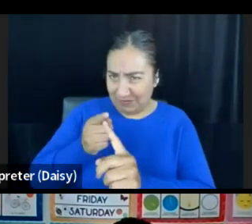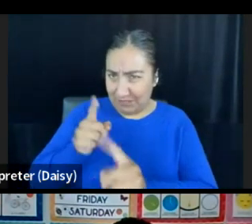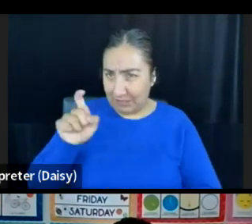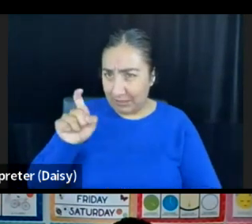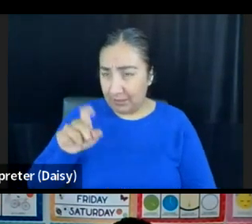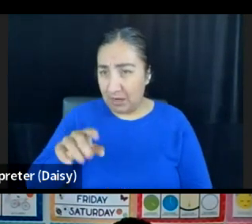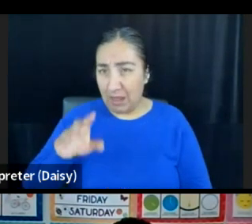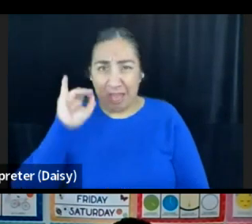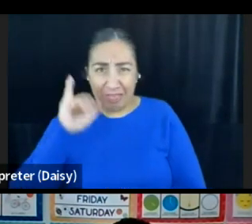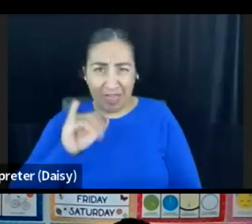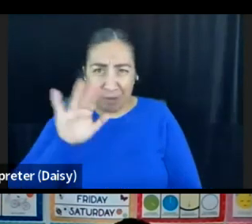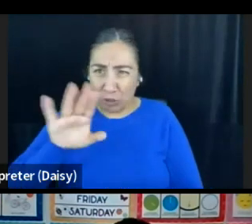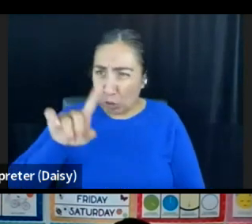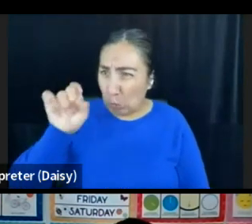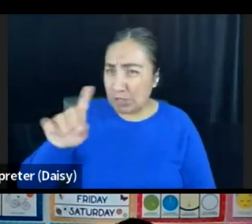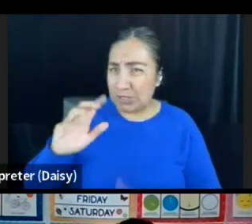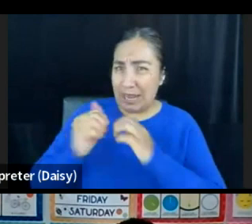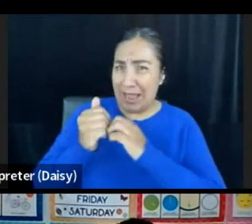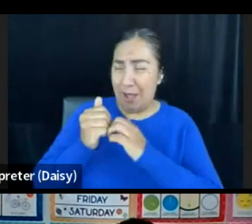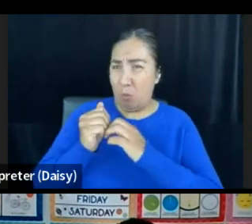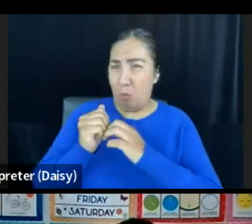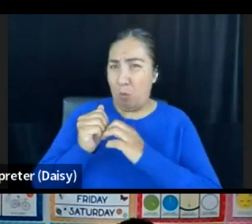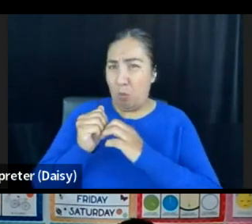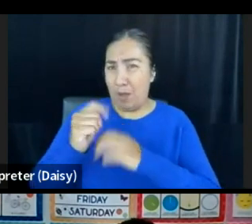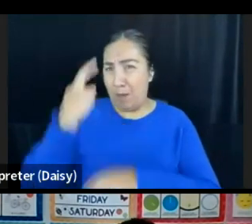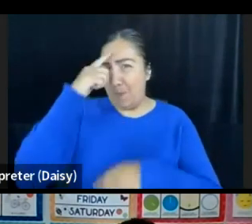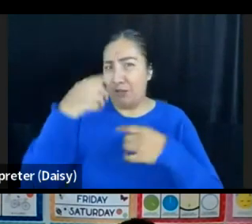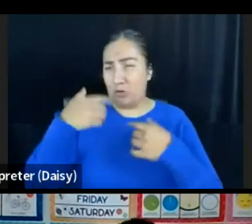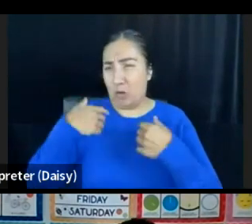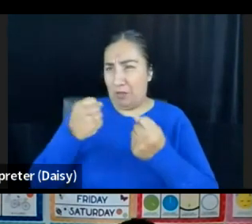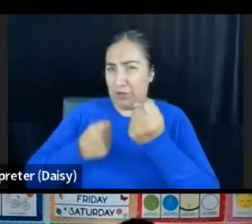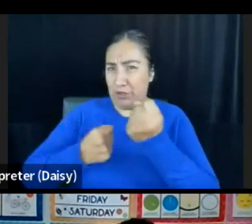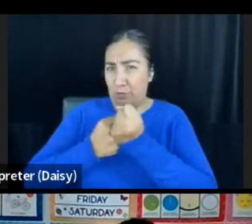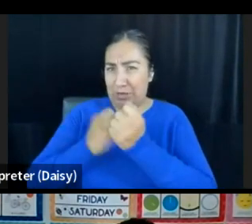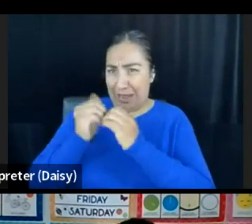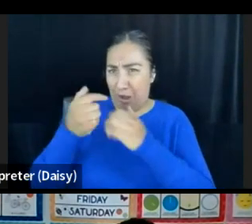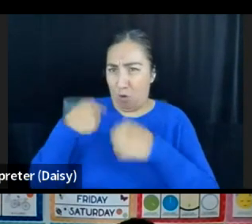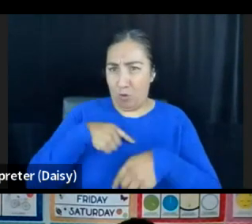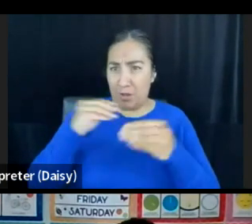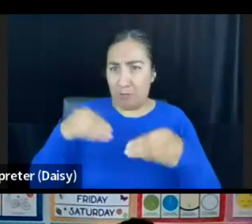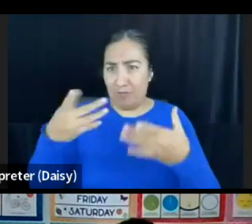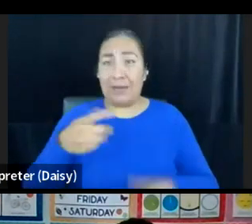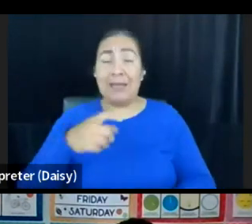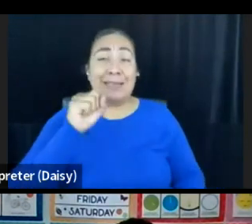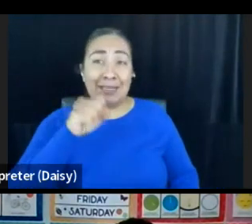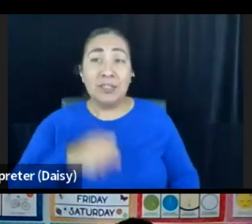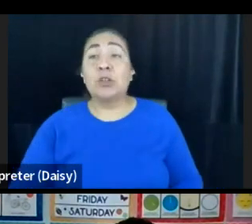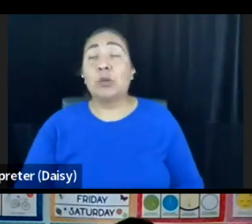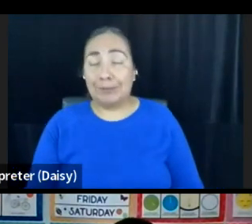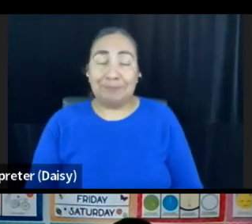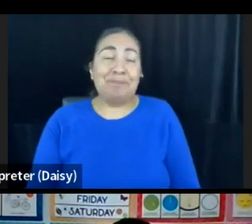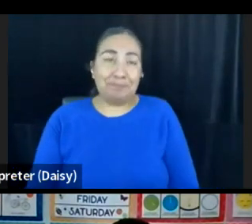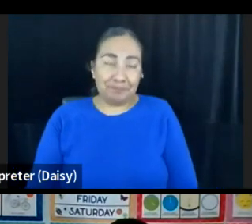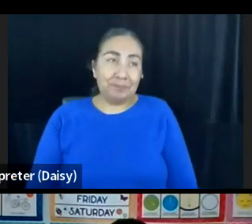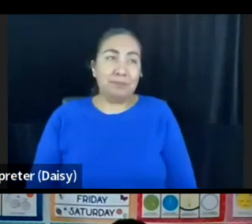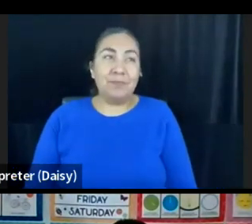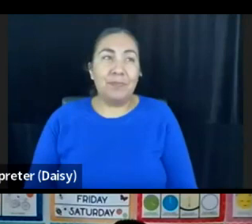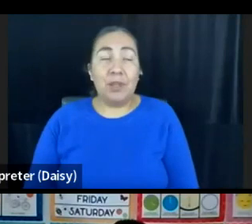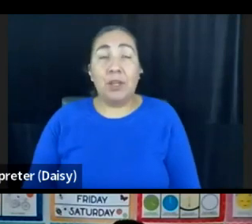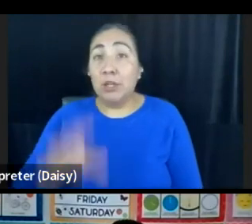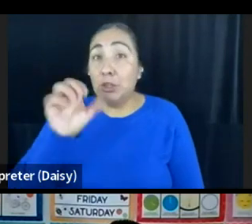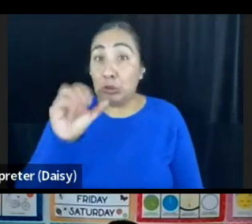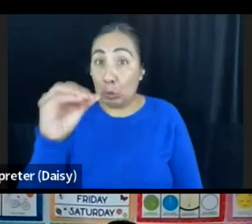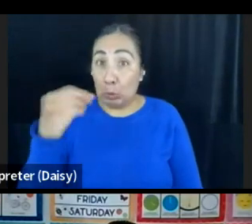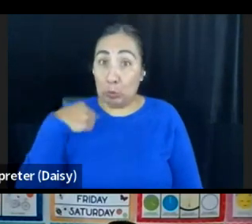Is that what the question is? How we provide mental health support? Yes. Yeah. So we actually work